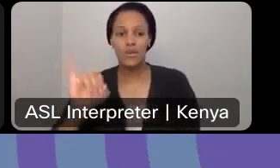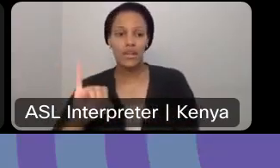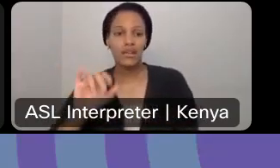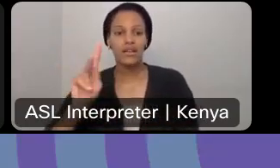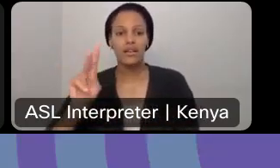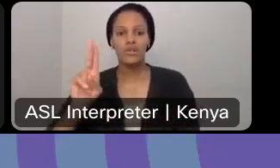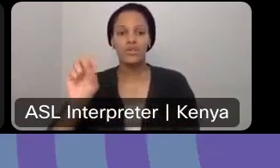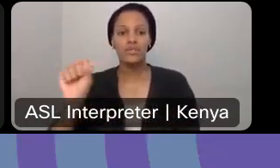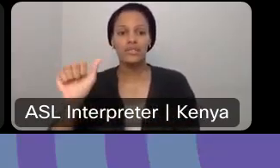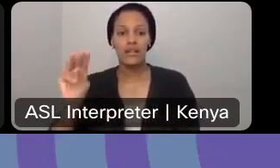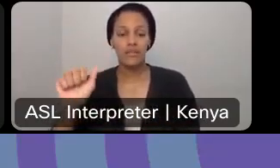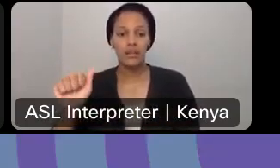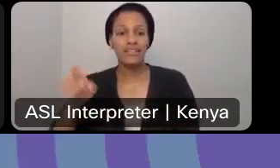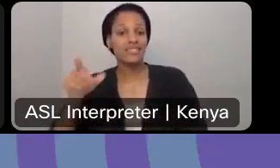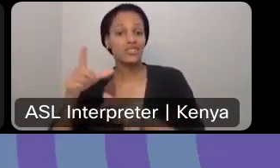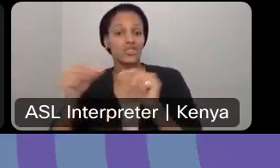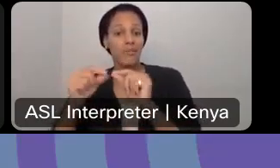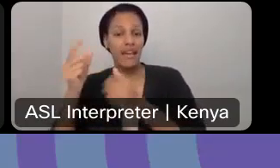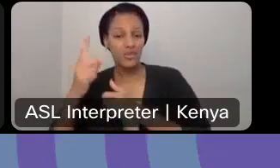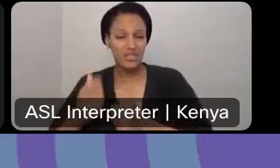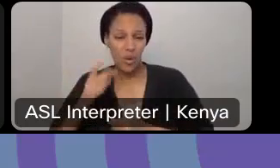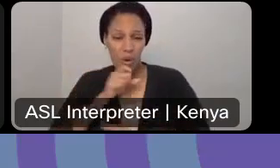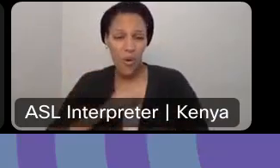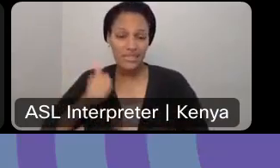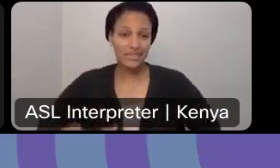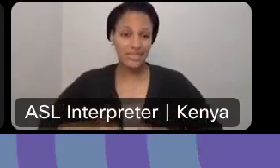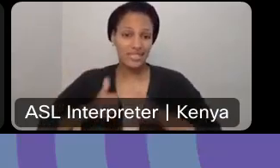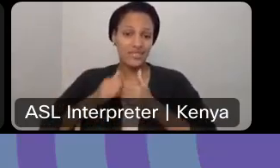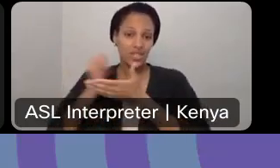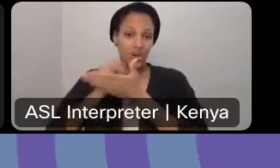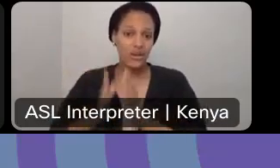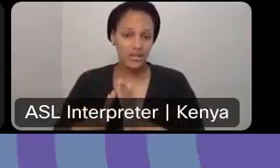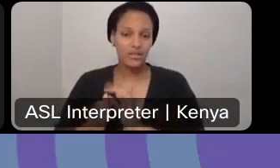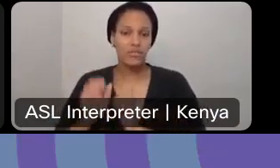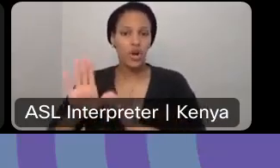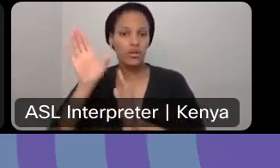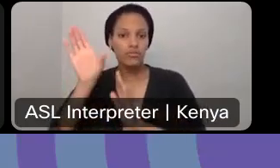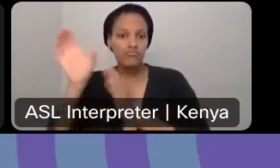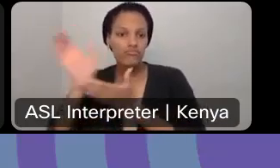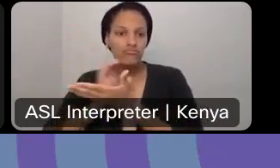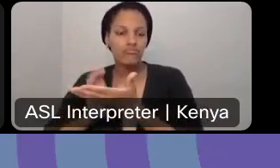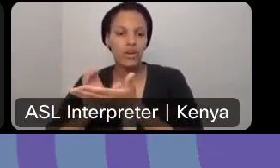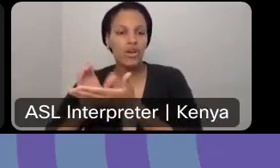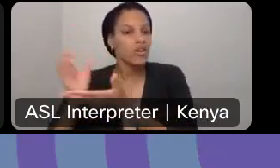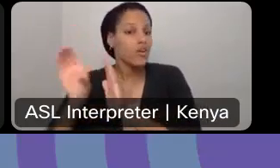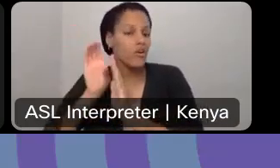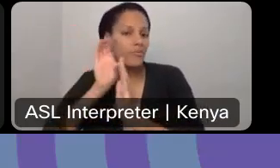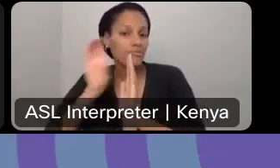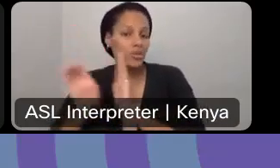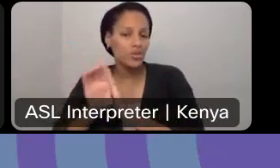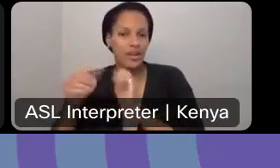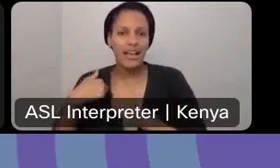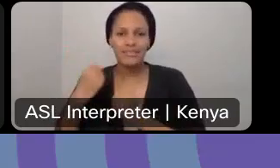living artists. Her paintings feature many dots. She describes imagining one dot